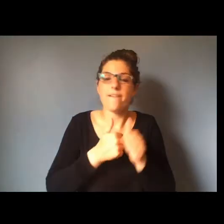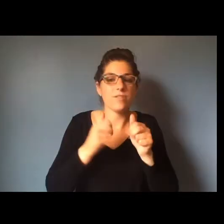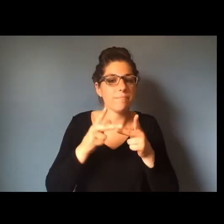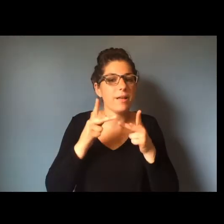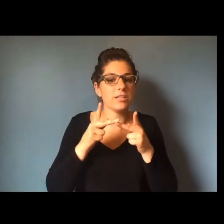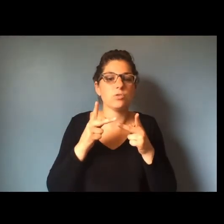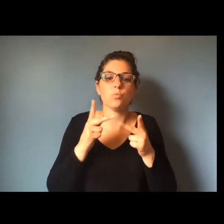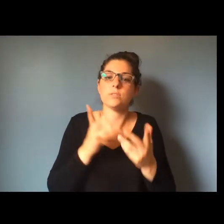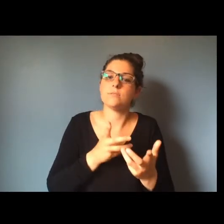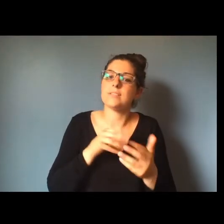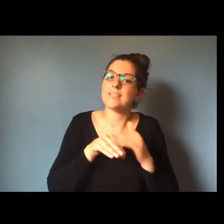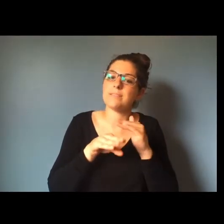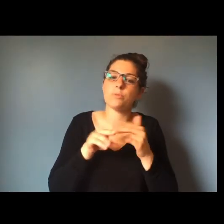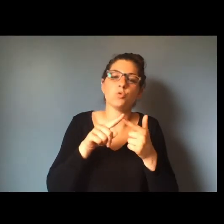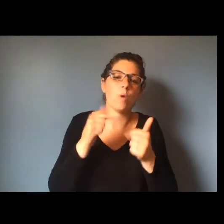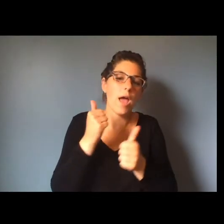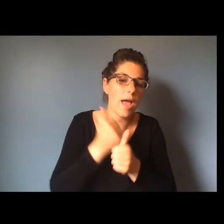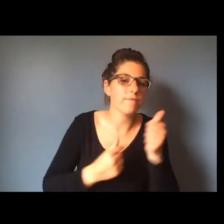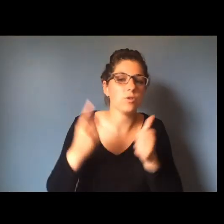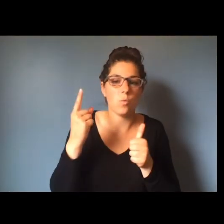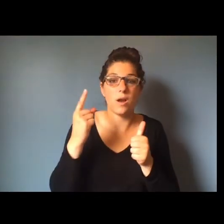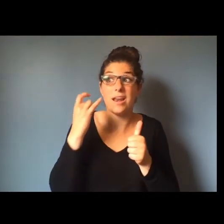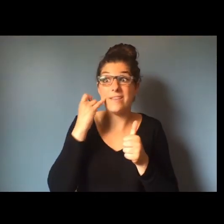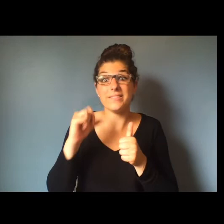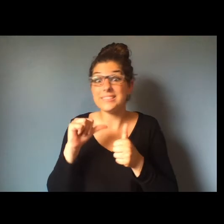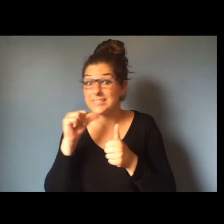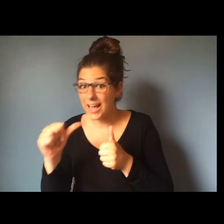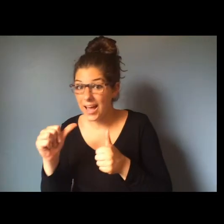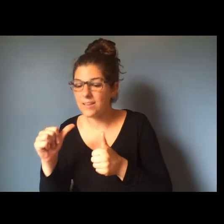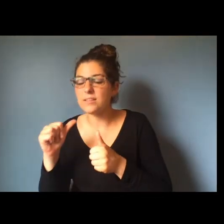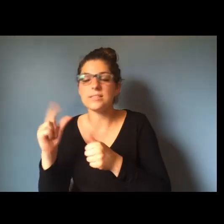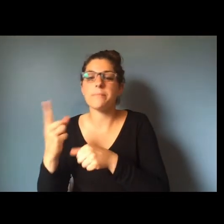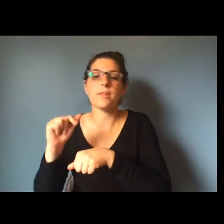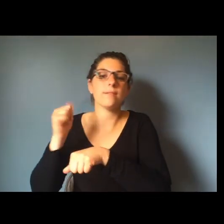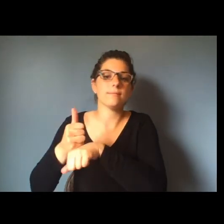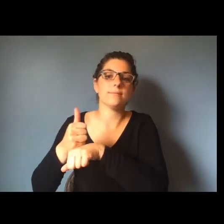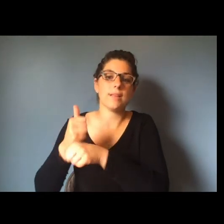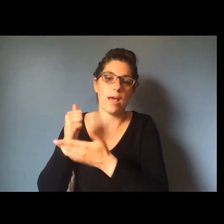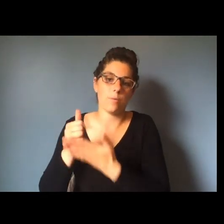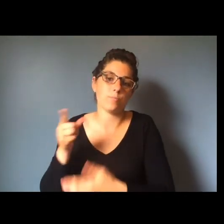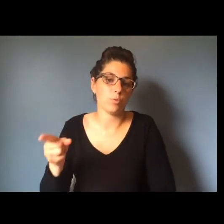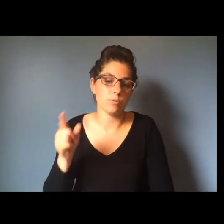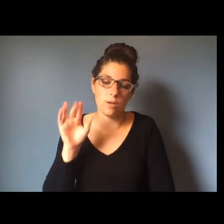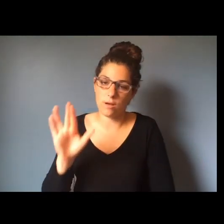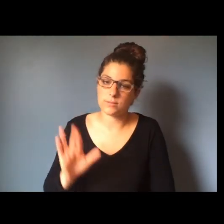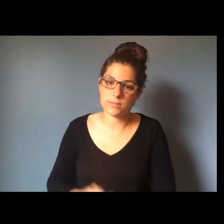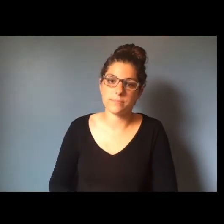for everyone, and if not, there was like something there in place to help you.